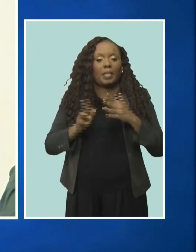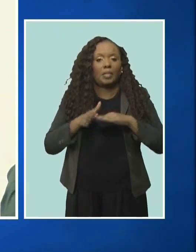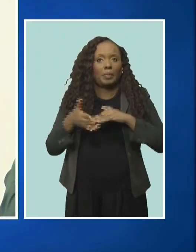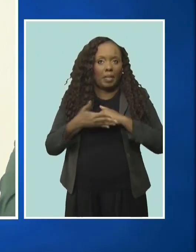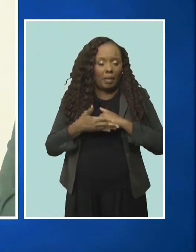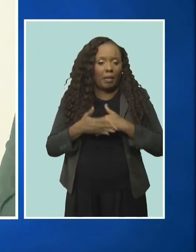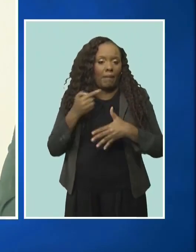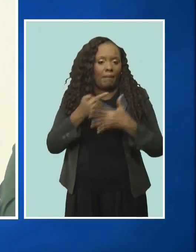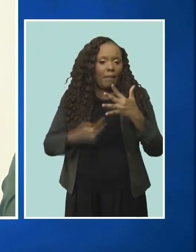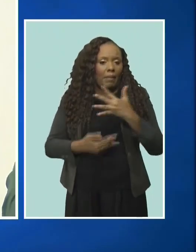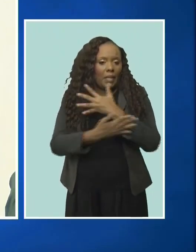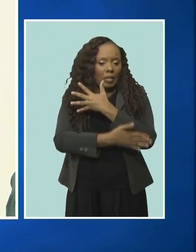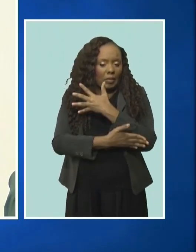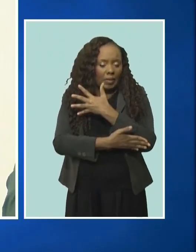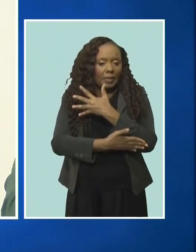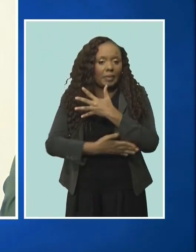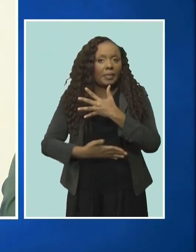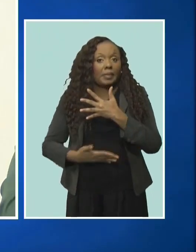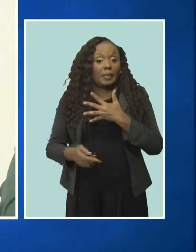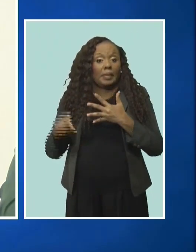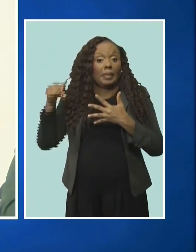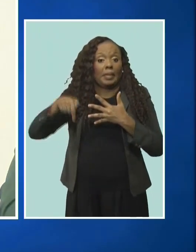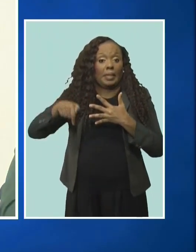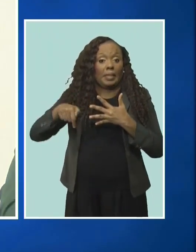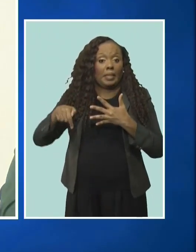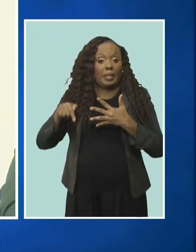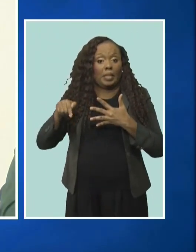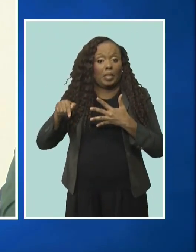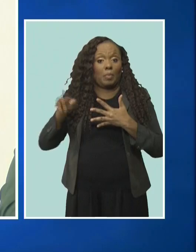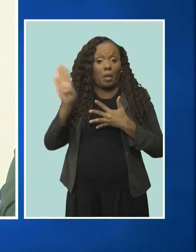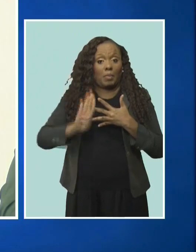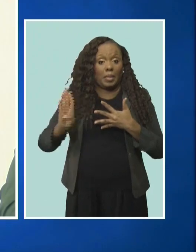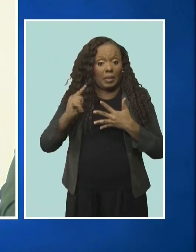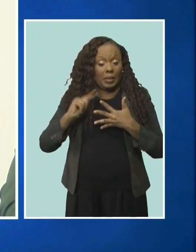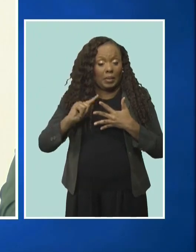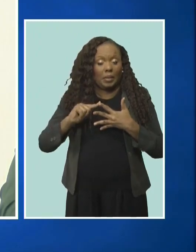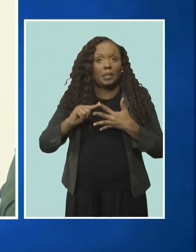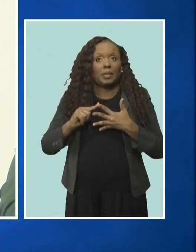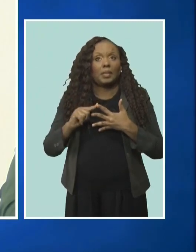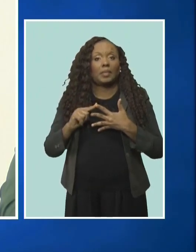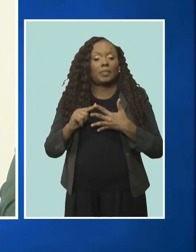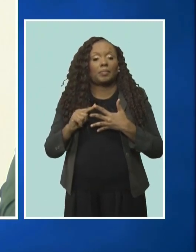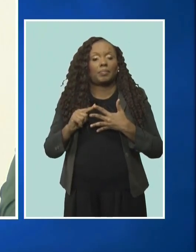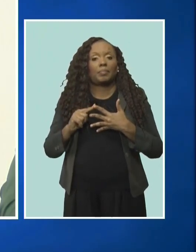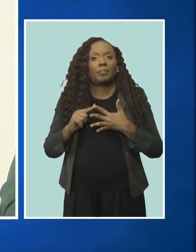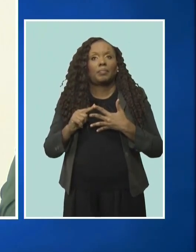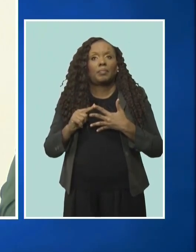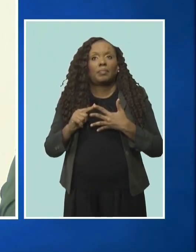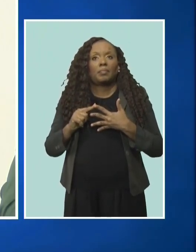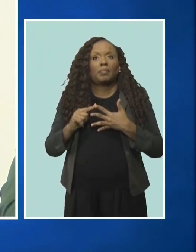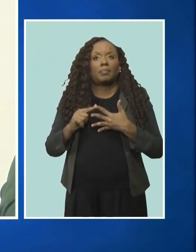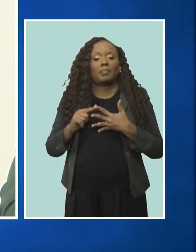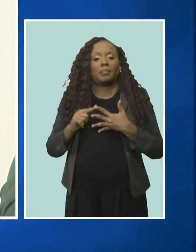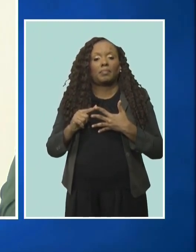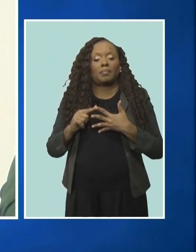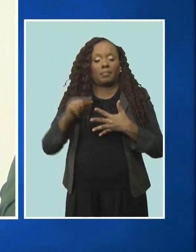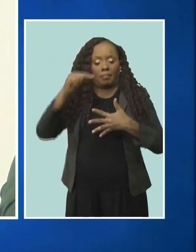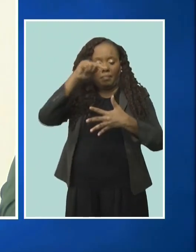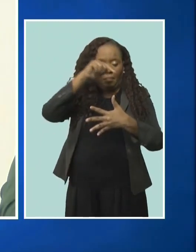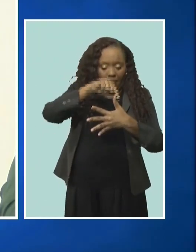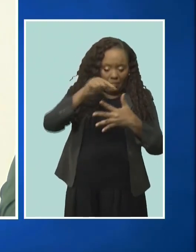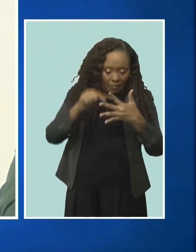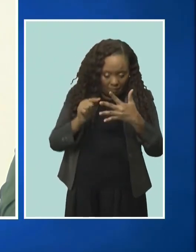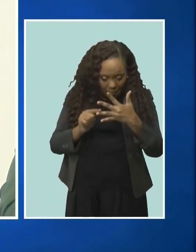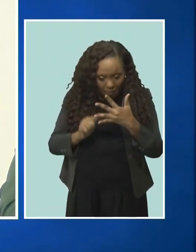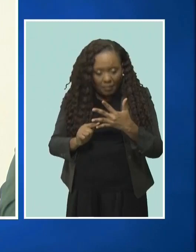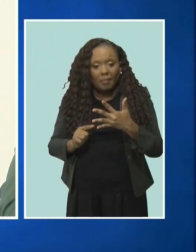Jamaica. As in Barbados, all the other countries have partners on the ground who support the CPDC